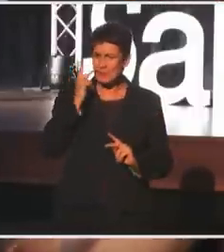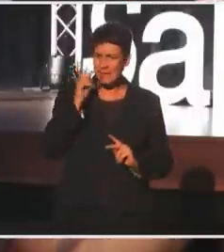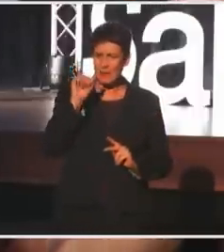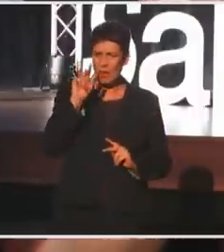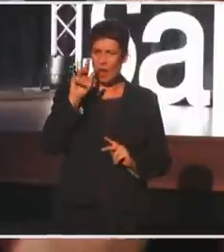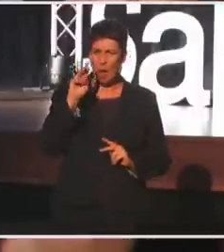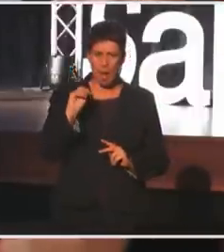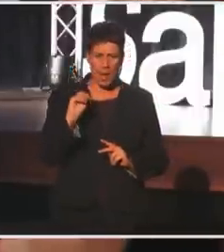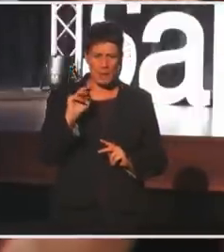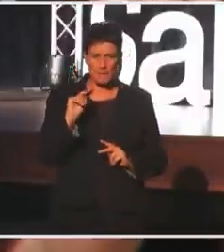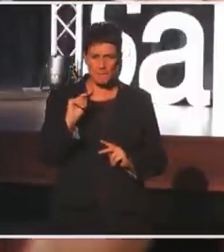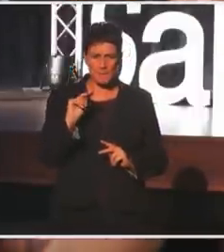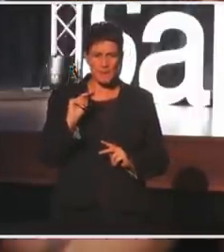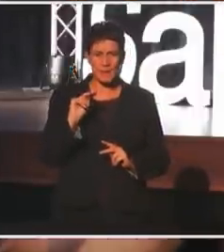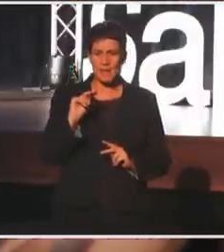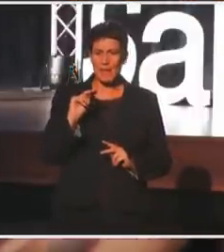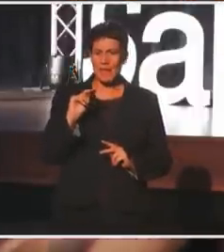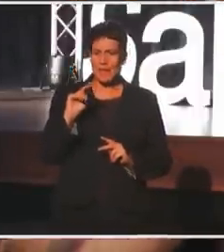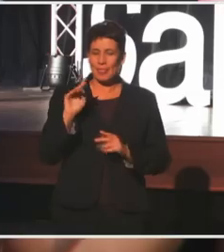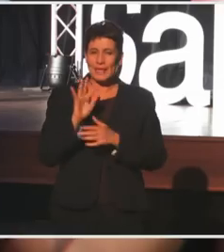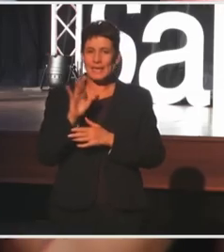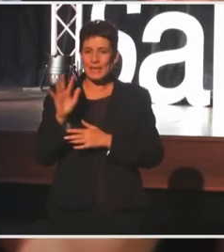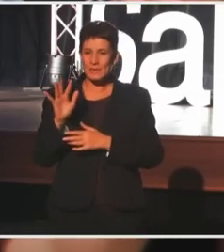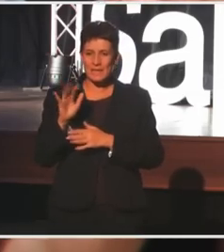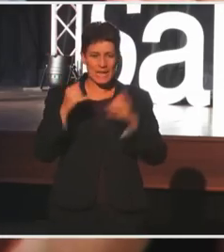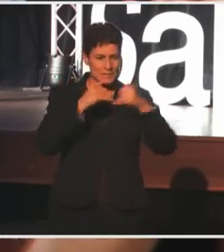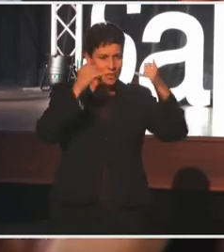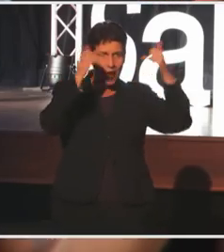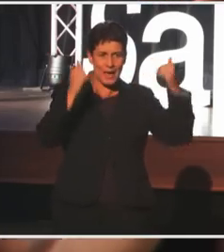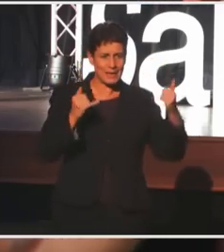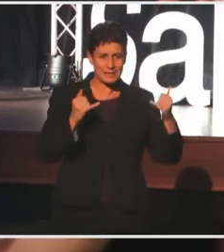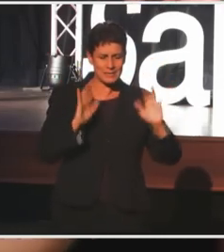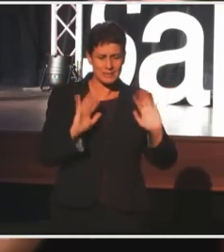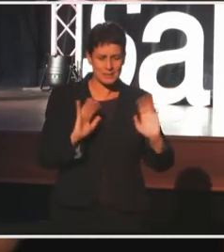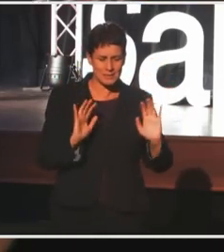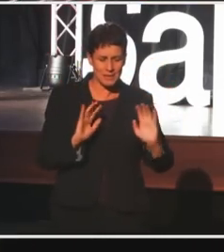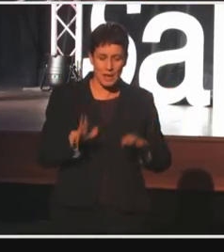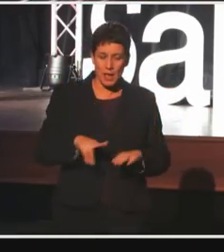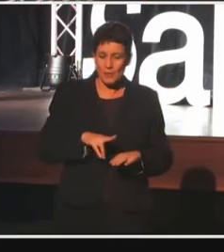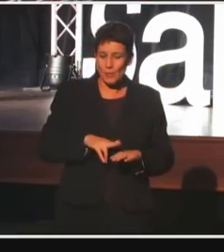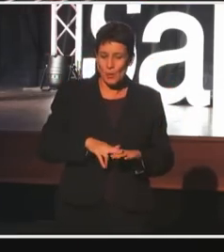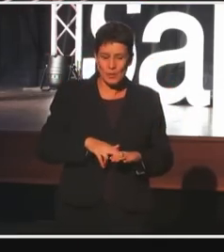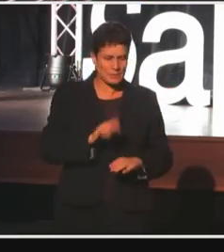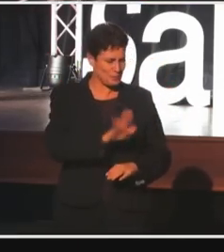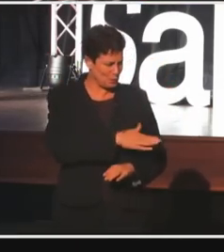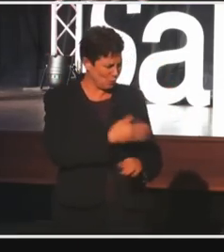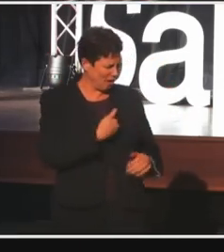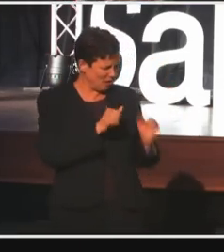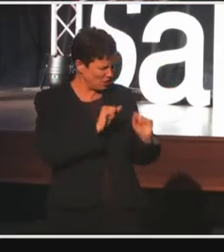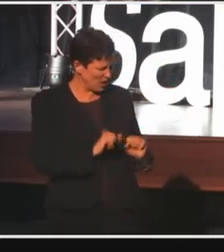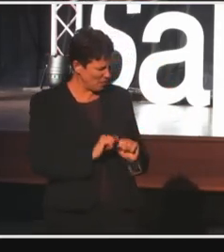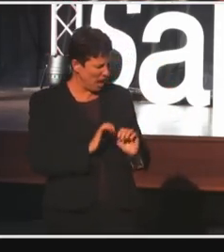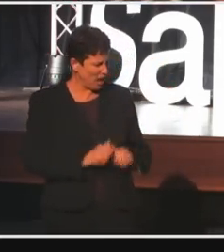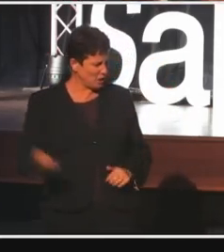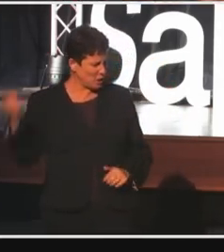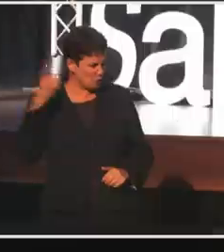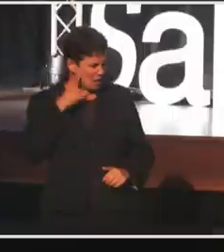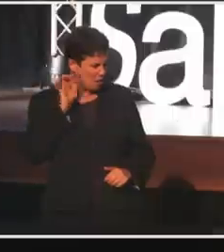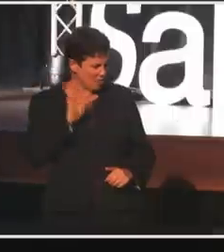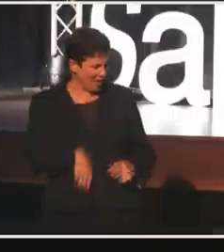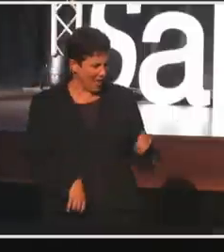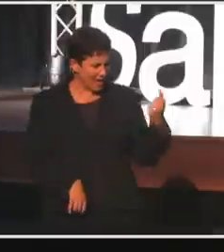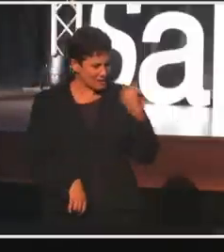Autumn Leaves as a bunch of lines. Of course, music is shapes. How could anyone hear this melody